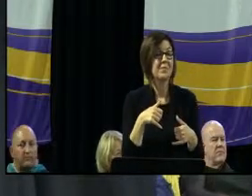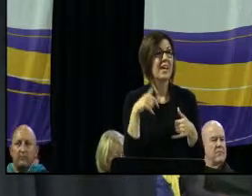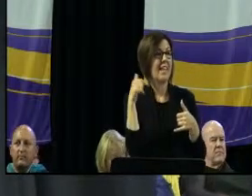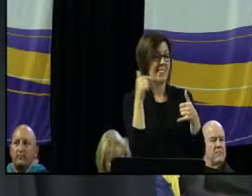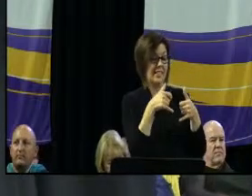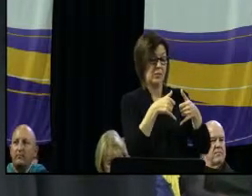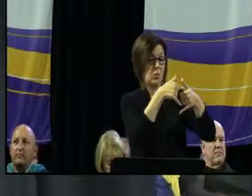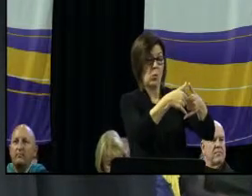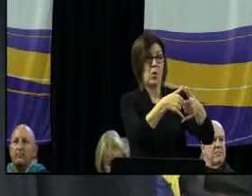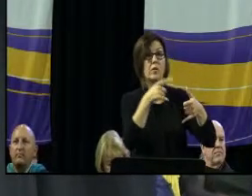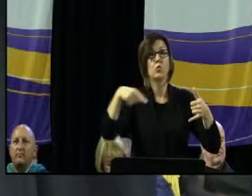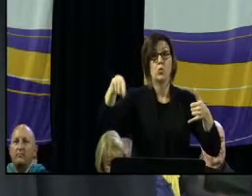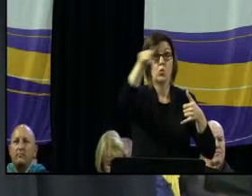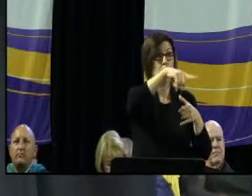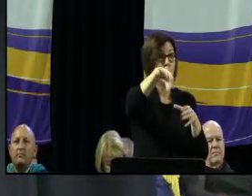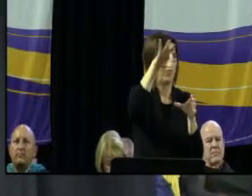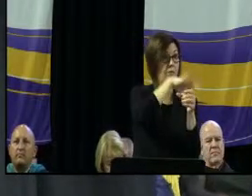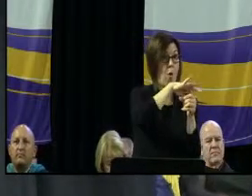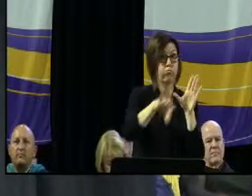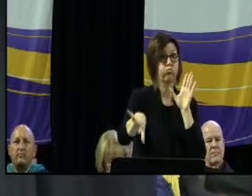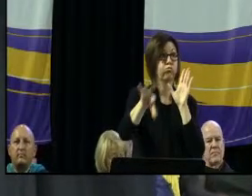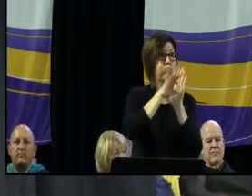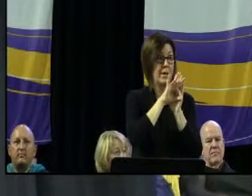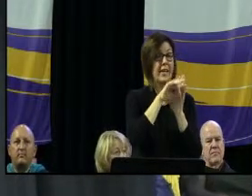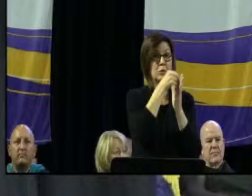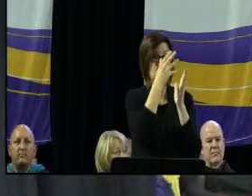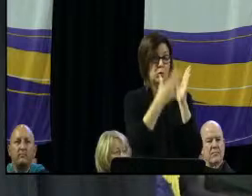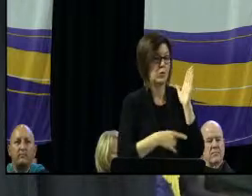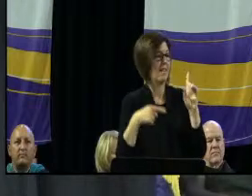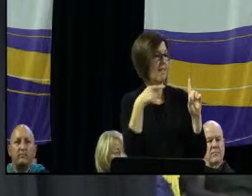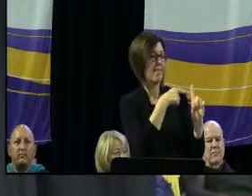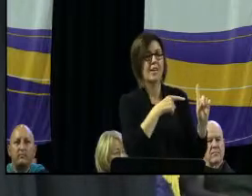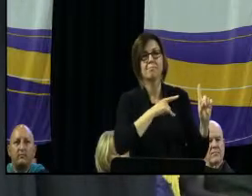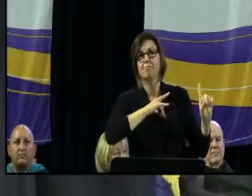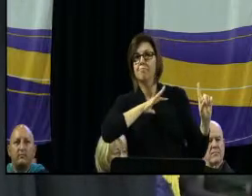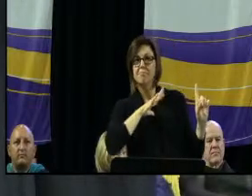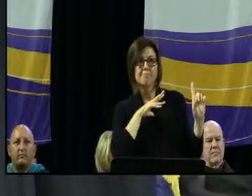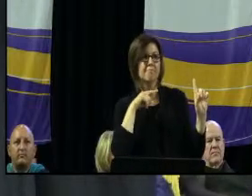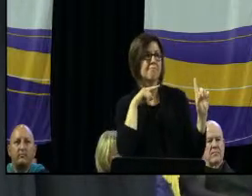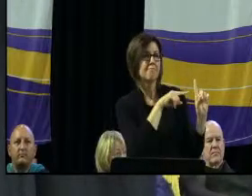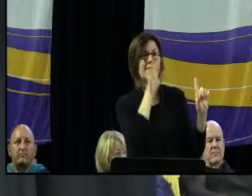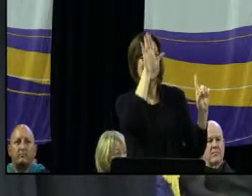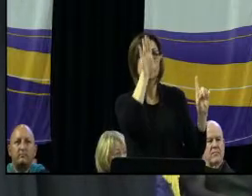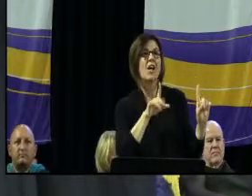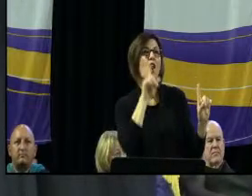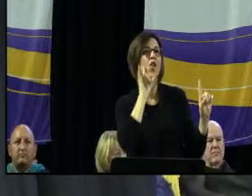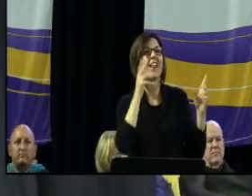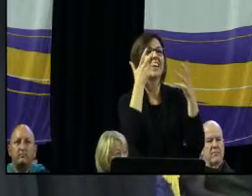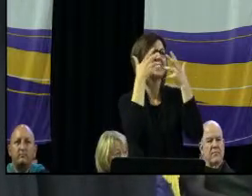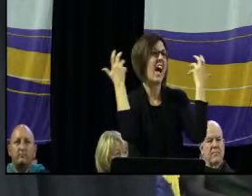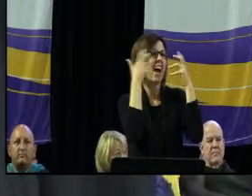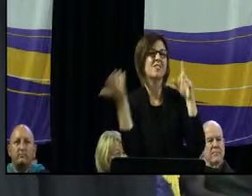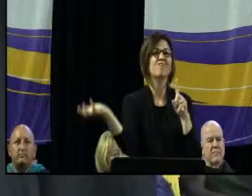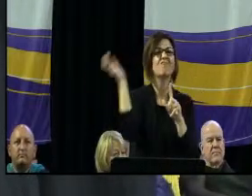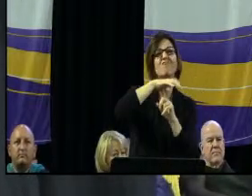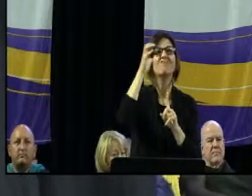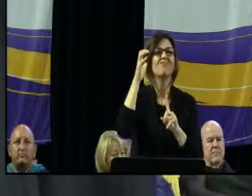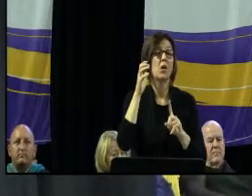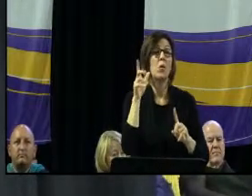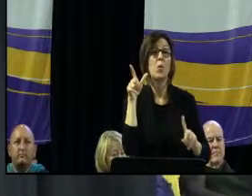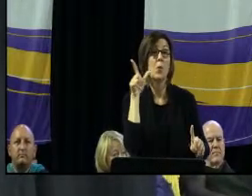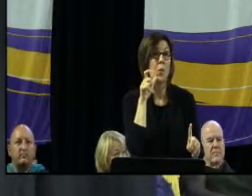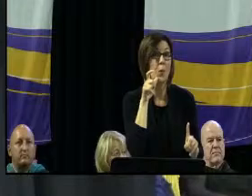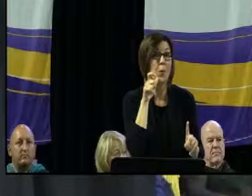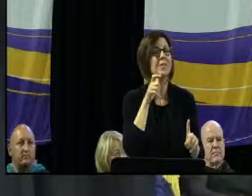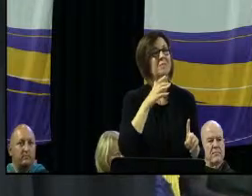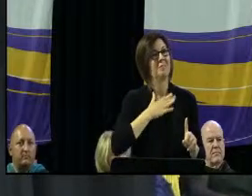is voted on by the senior class to the student that most exemplifies what it means to be a Wilson Tiger. It is my honor